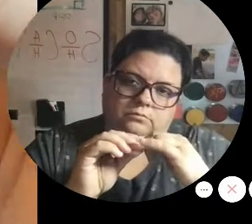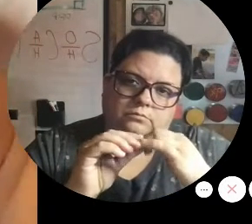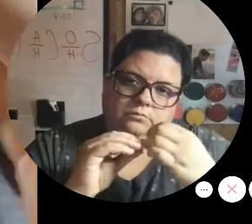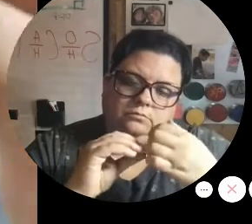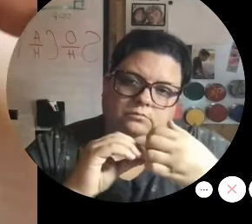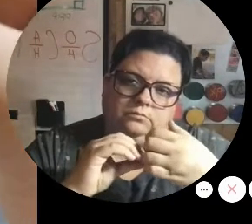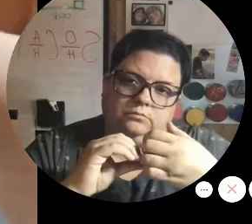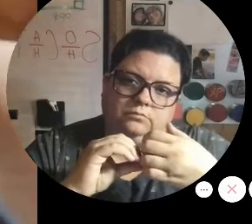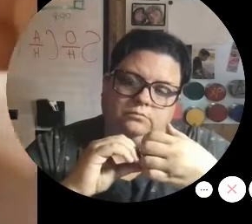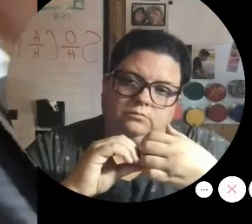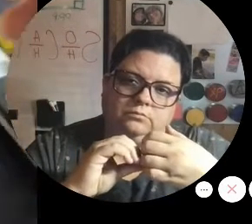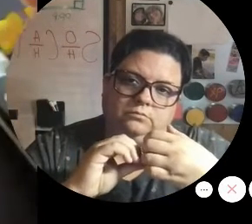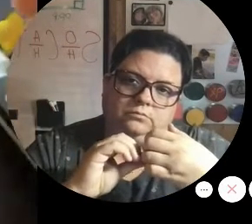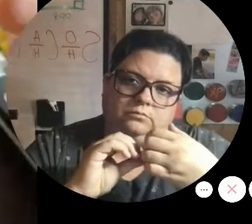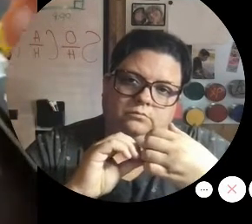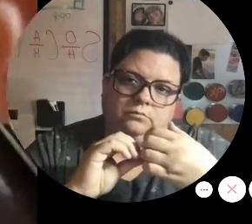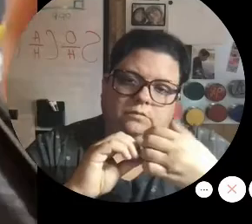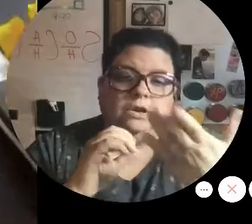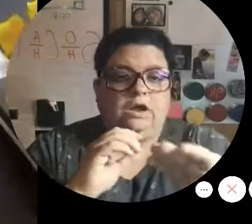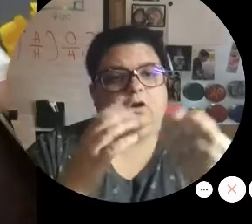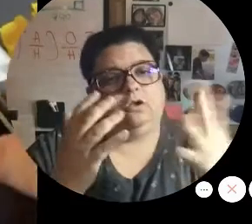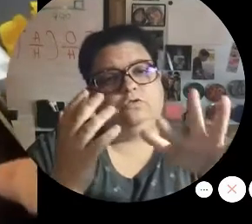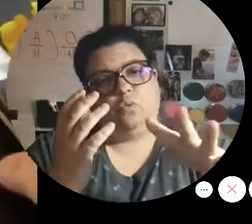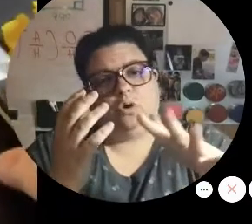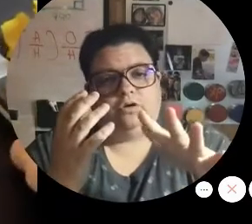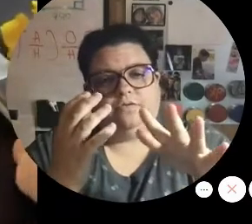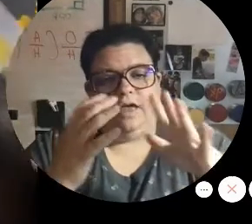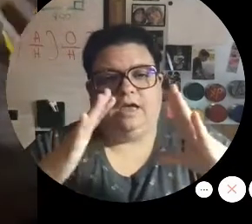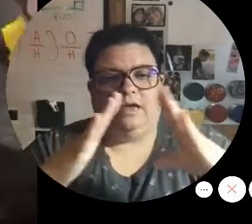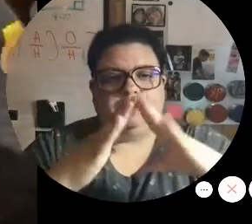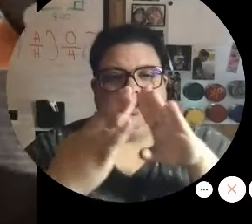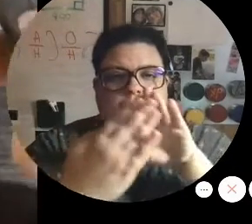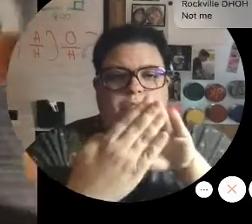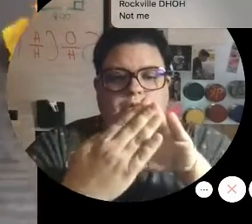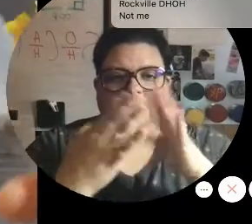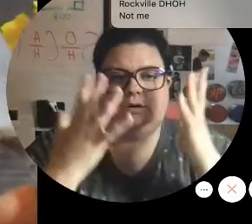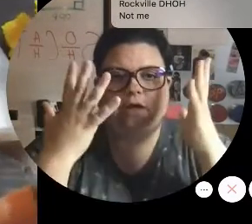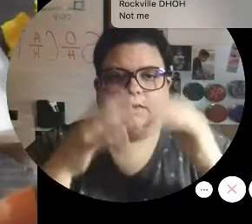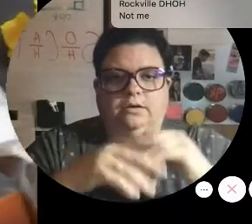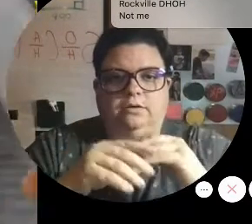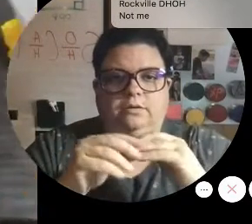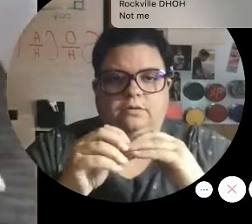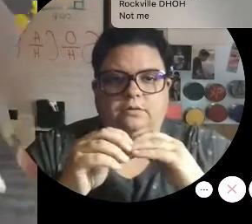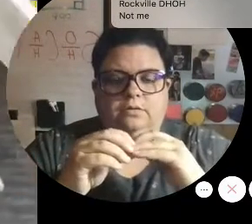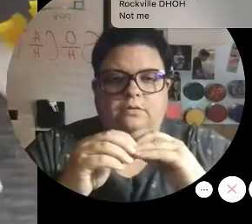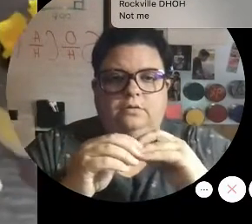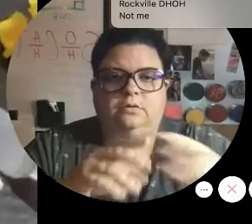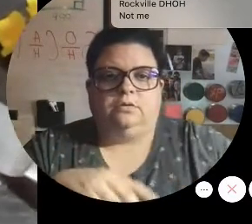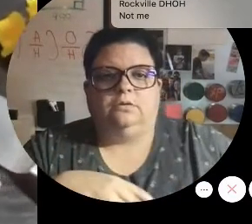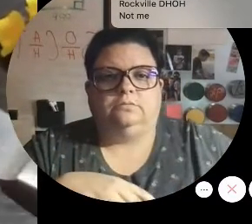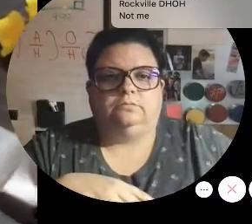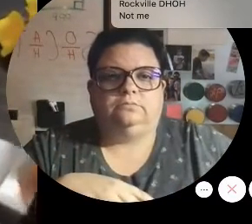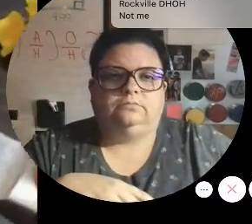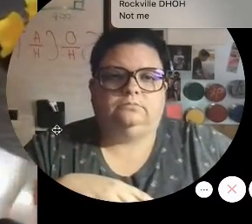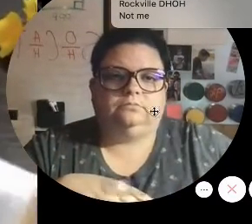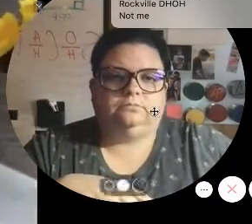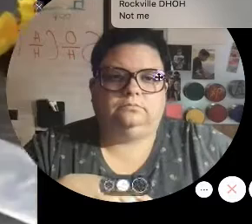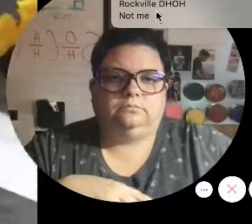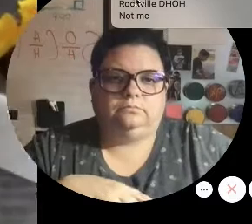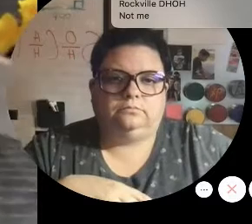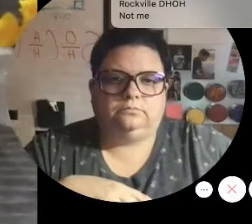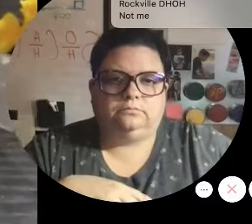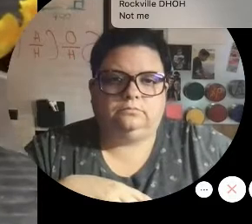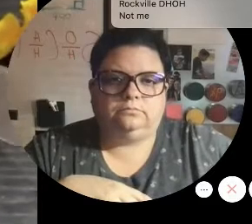So here is sort of a pyramid. Yay, okay. So again, okay, it's the